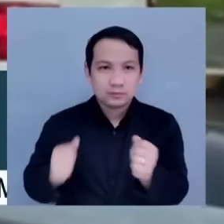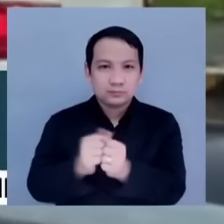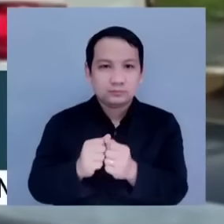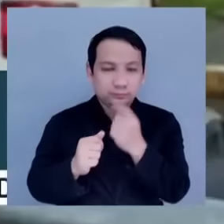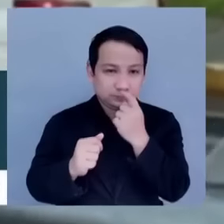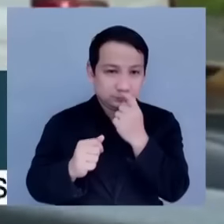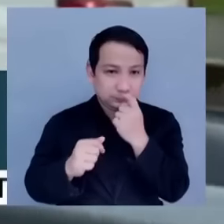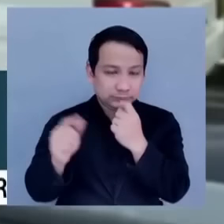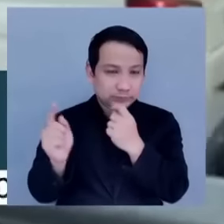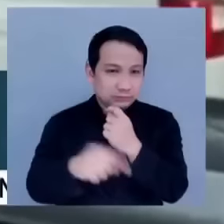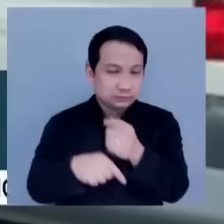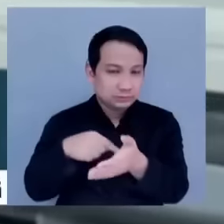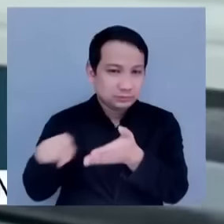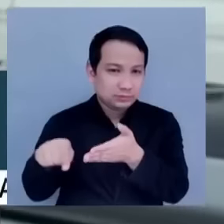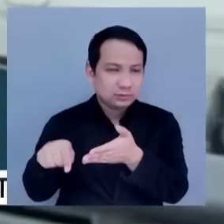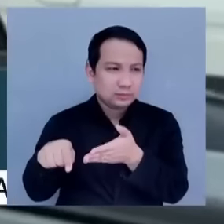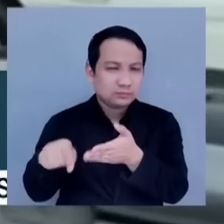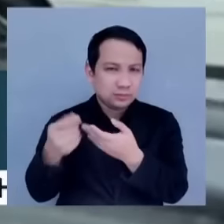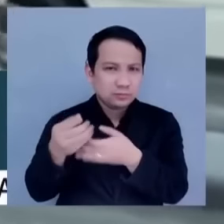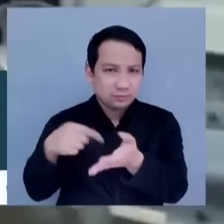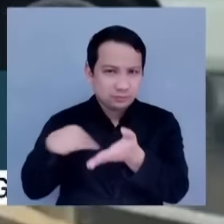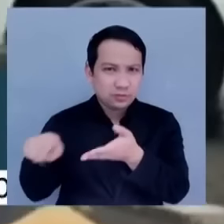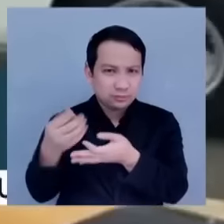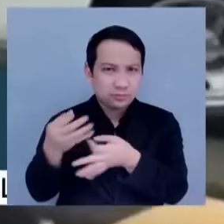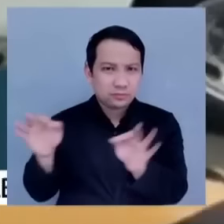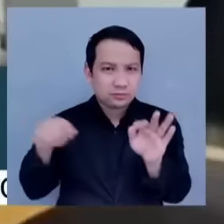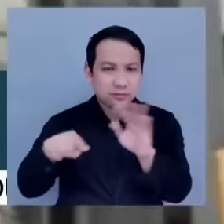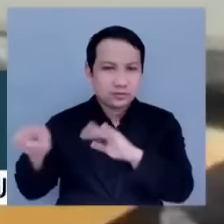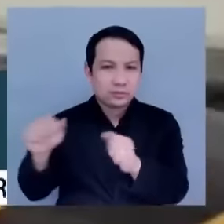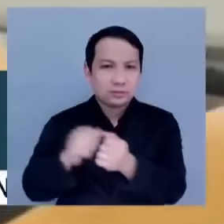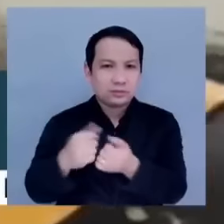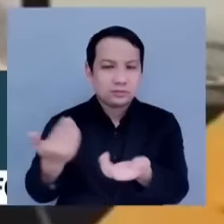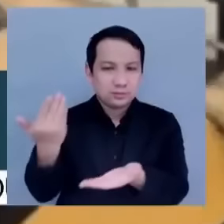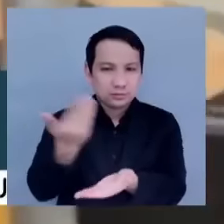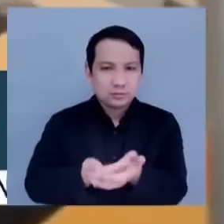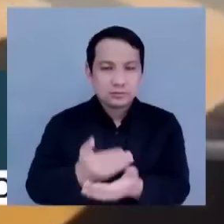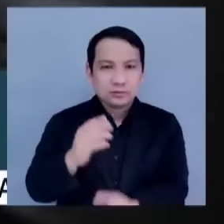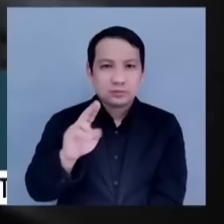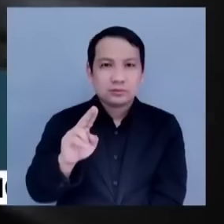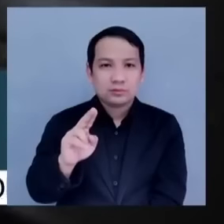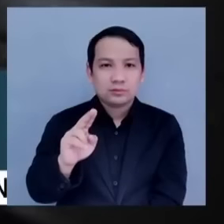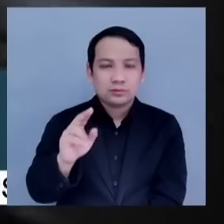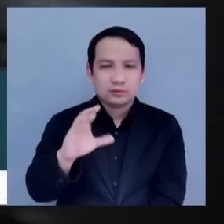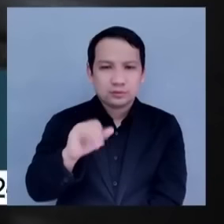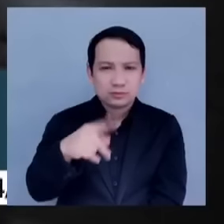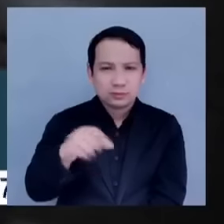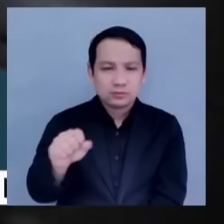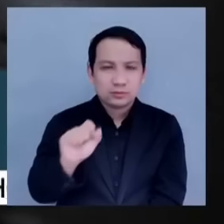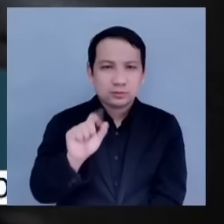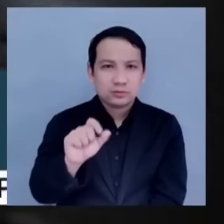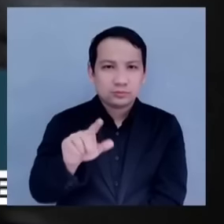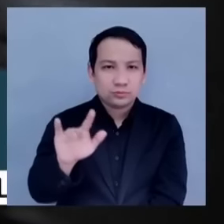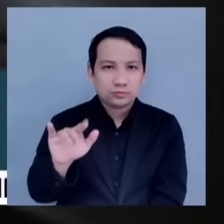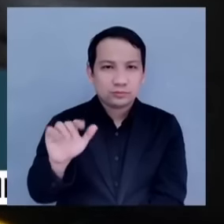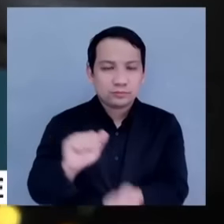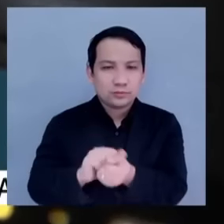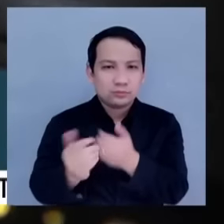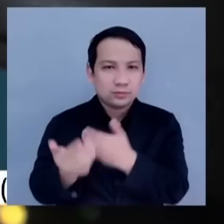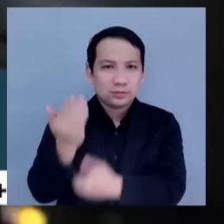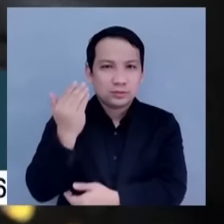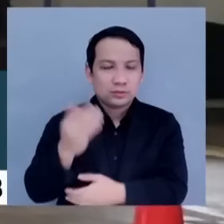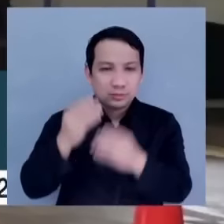offense. The Philippine National Police escorted a former mayor from Kamkram in Quezon City and arrived in Kapas around 11:25 this morning. Former